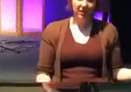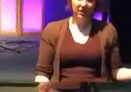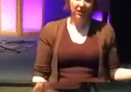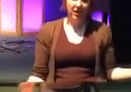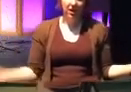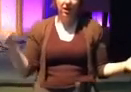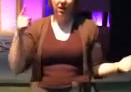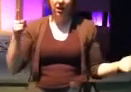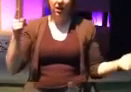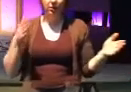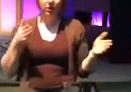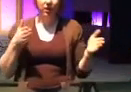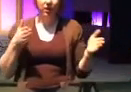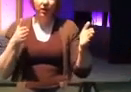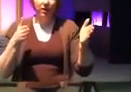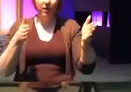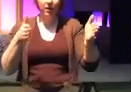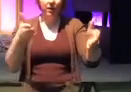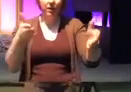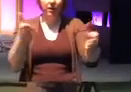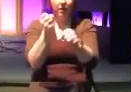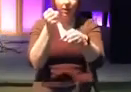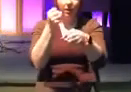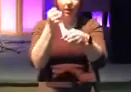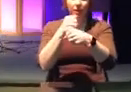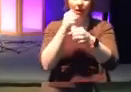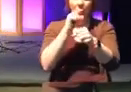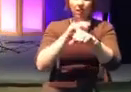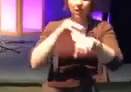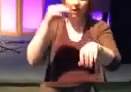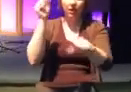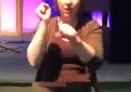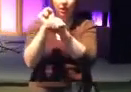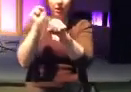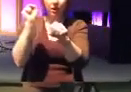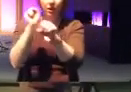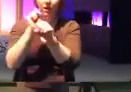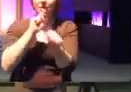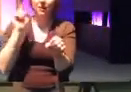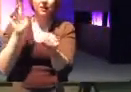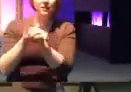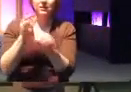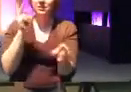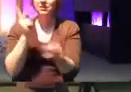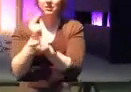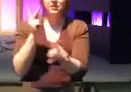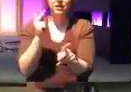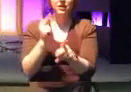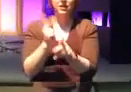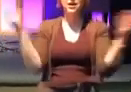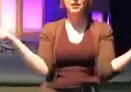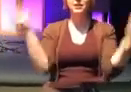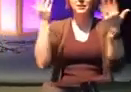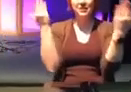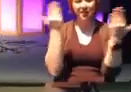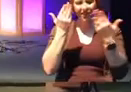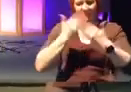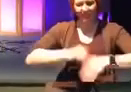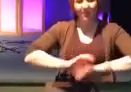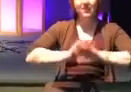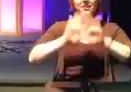are. You are waymaker, miracle worker, promise keeper, light in